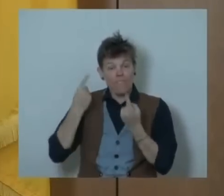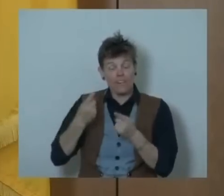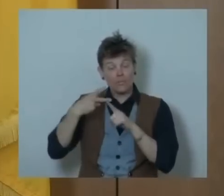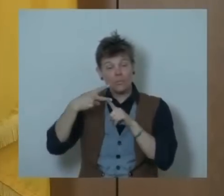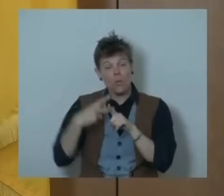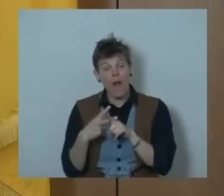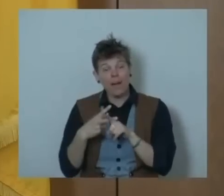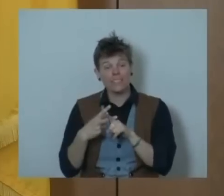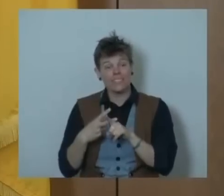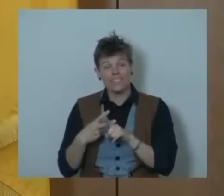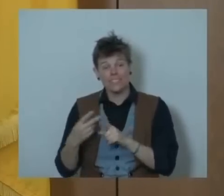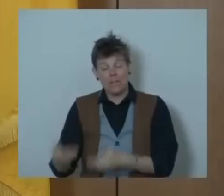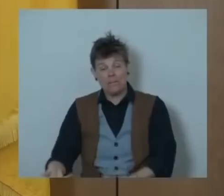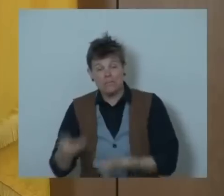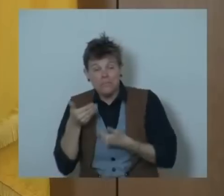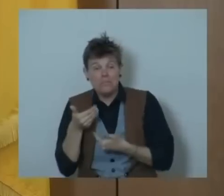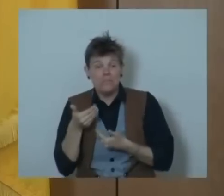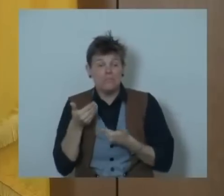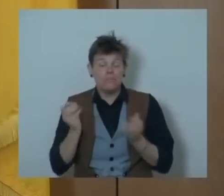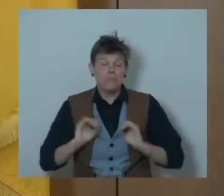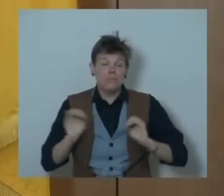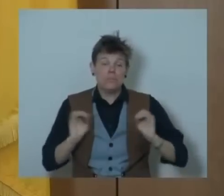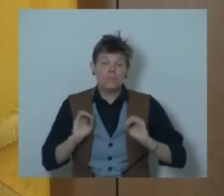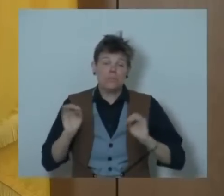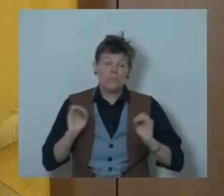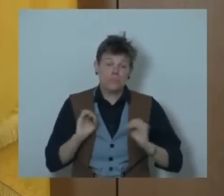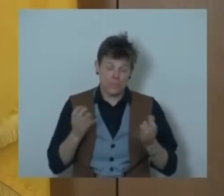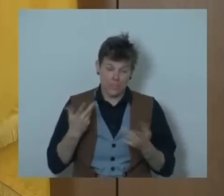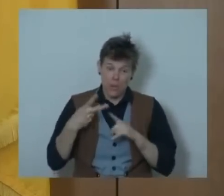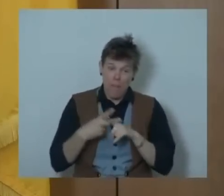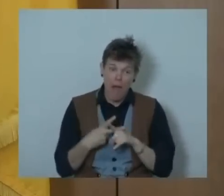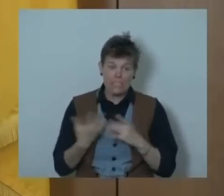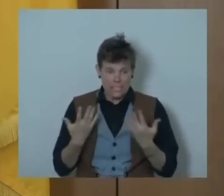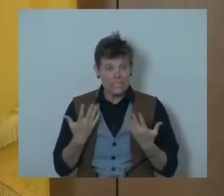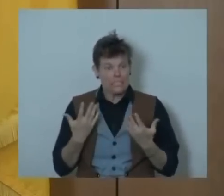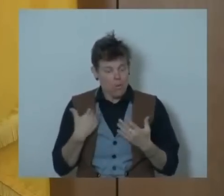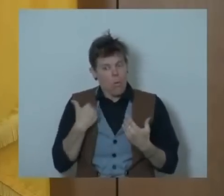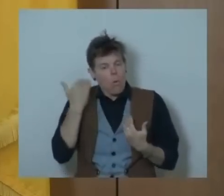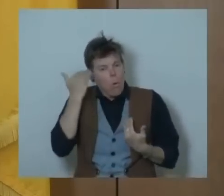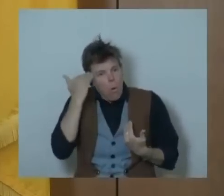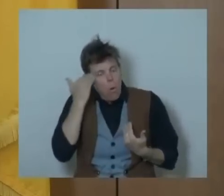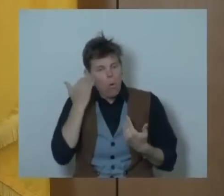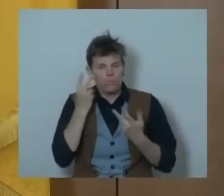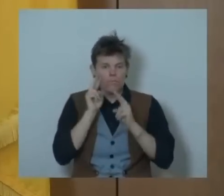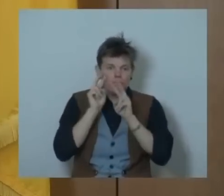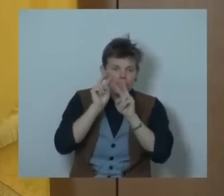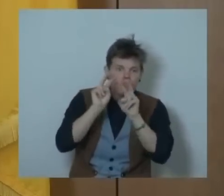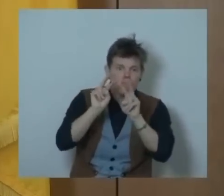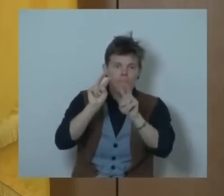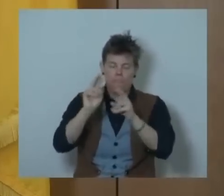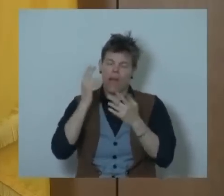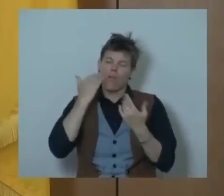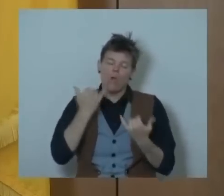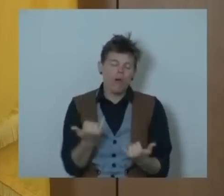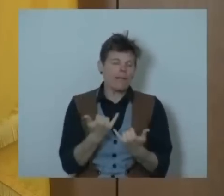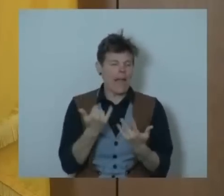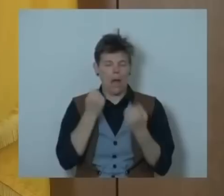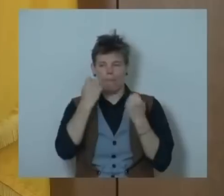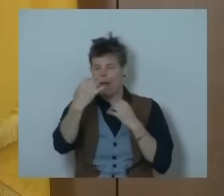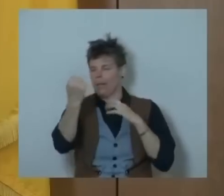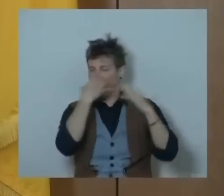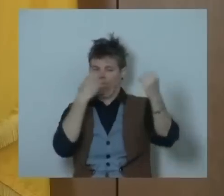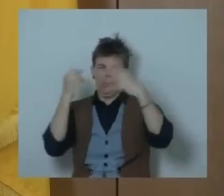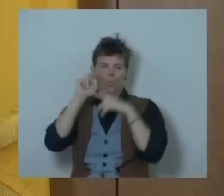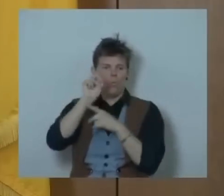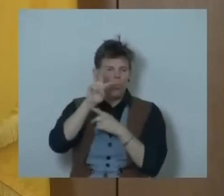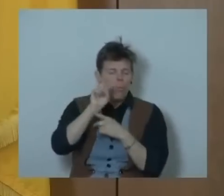either of my grandchildren, right? We all are desperate to know that. So I think that confusion sort of eroded some of the best